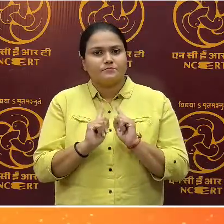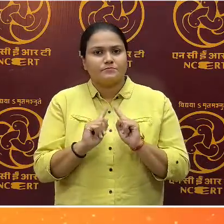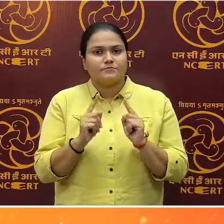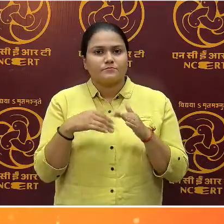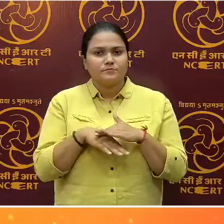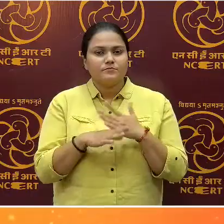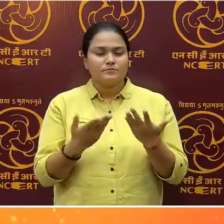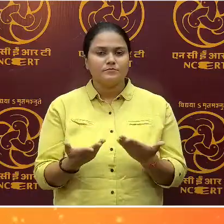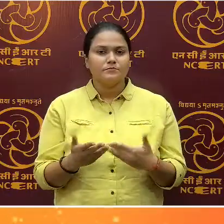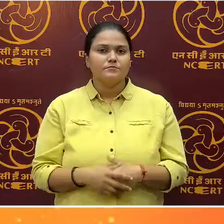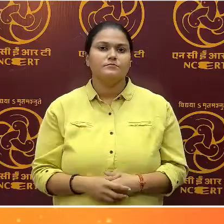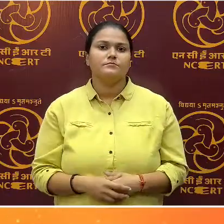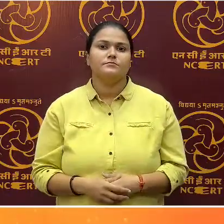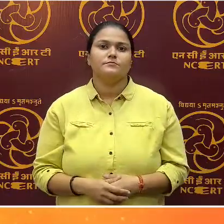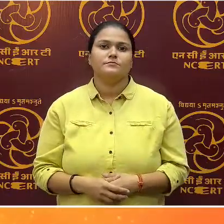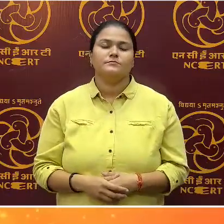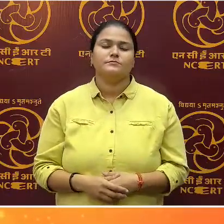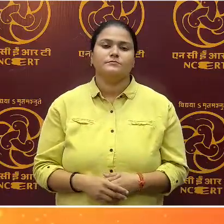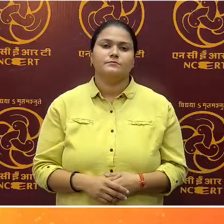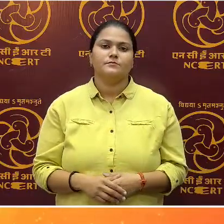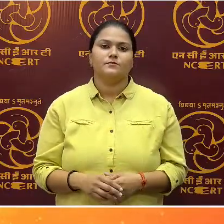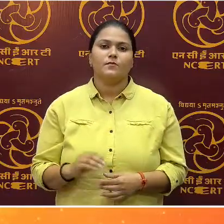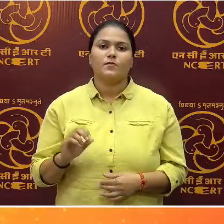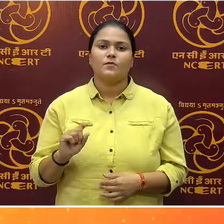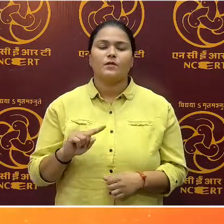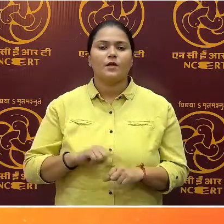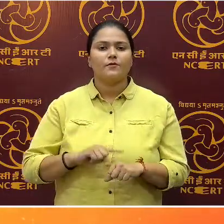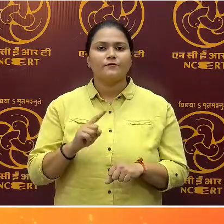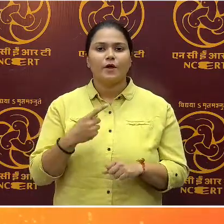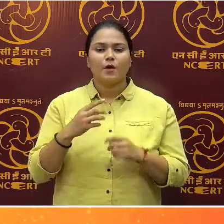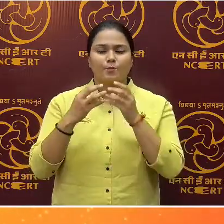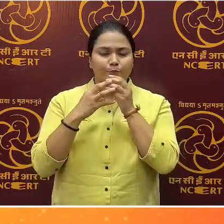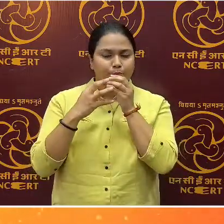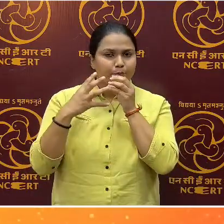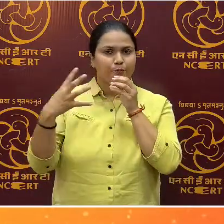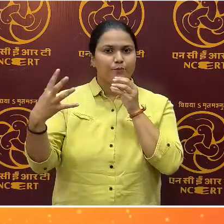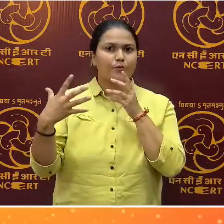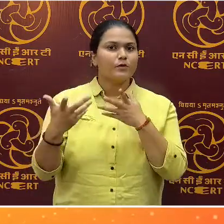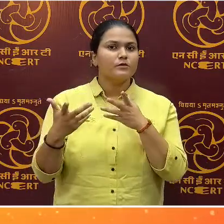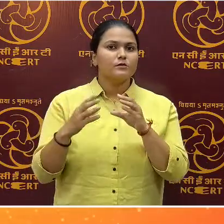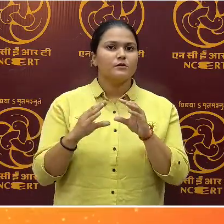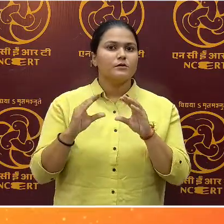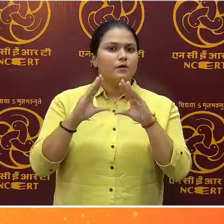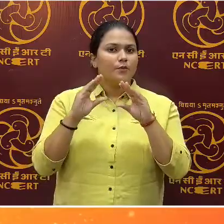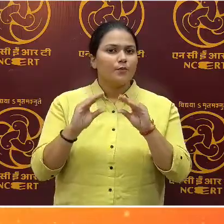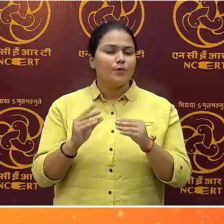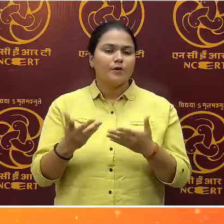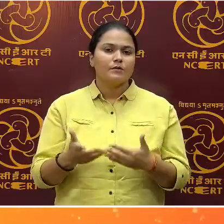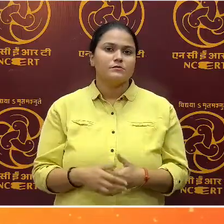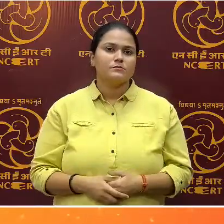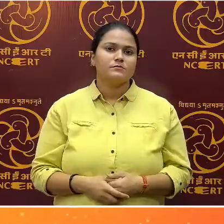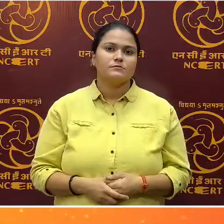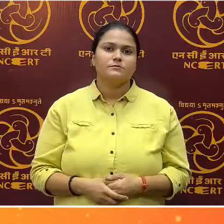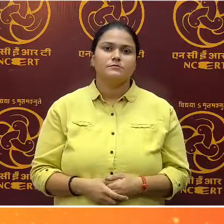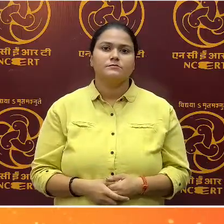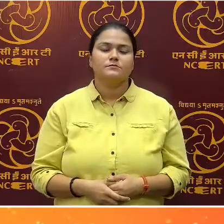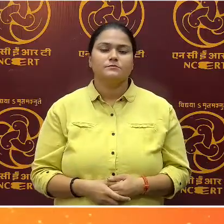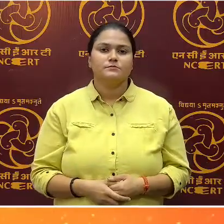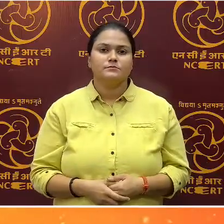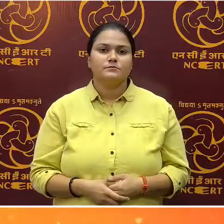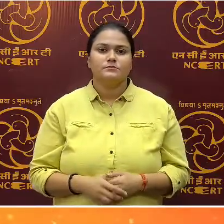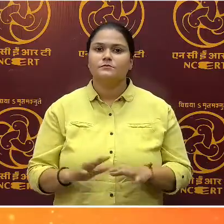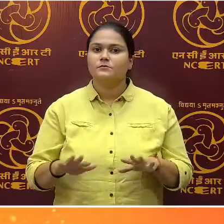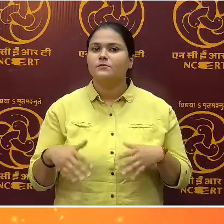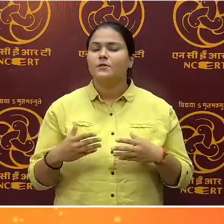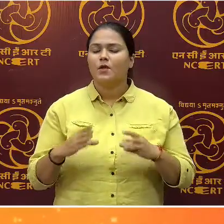covering this much of volume. So, once I fill that in the balloon, what I have done? I have reduced the volume. Yes. Yes. How I